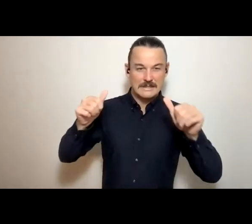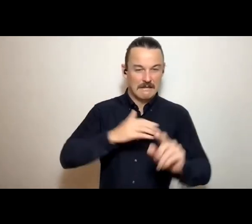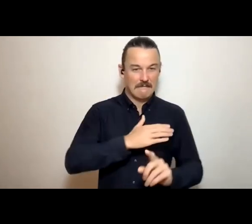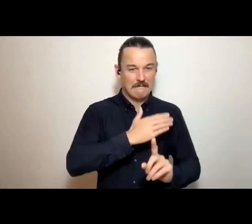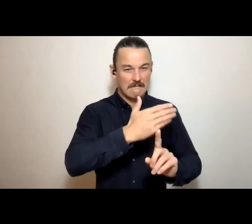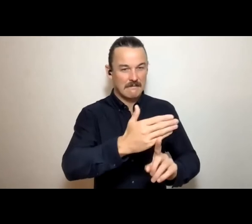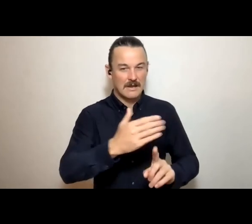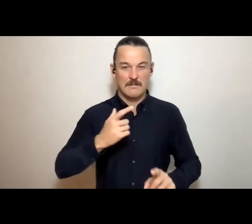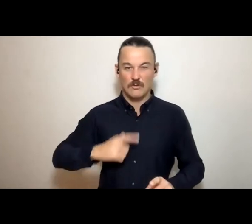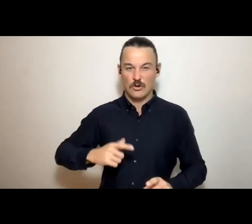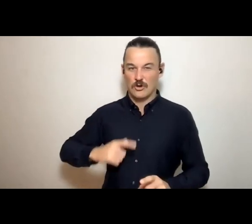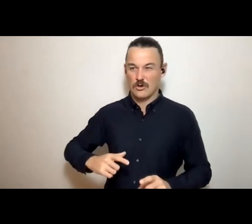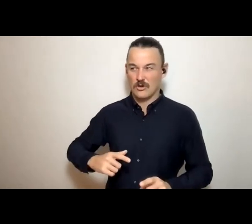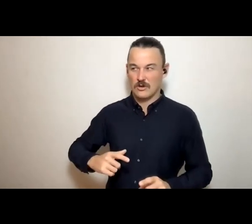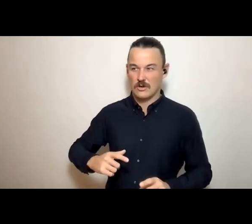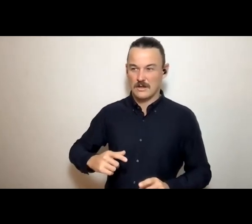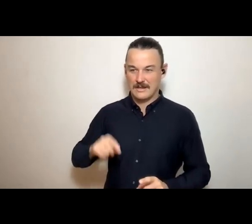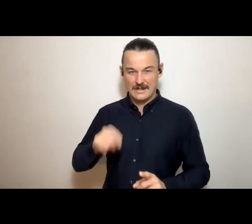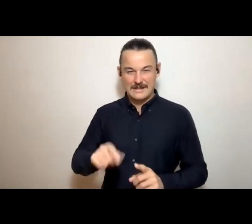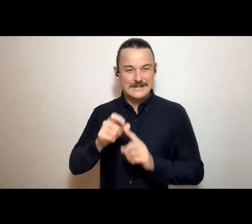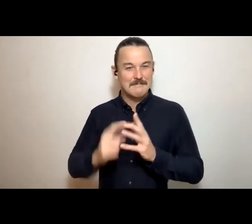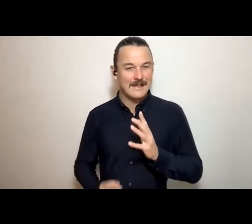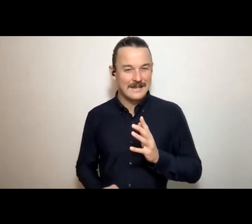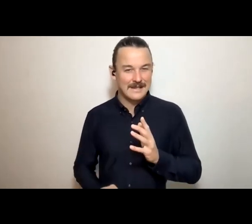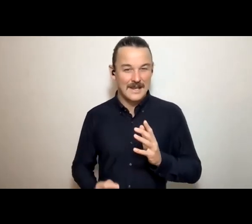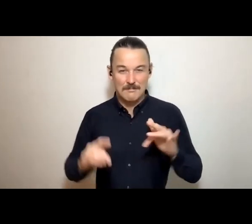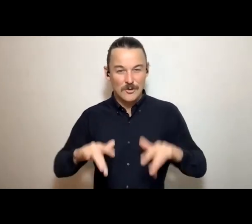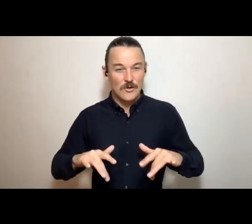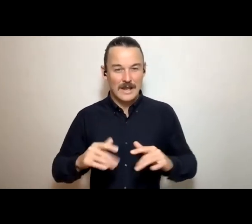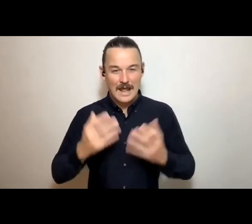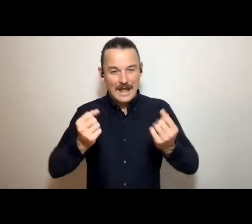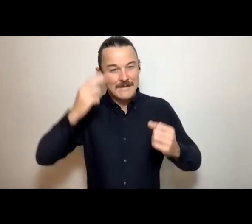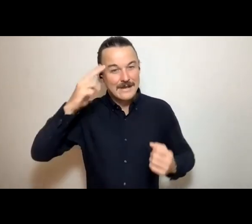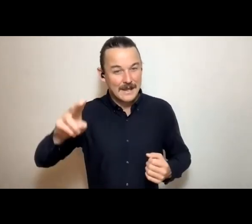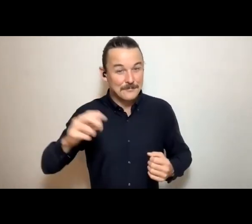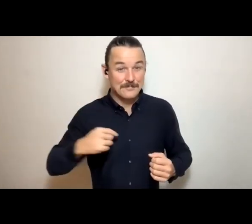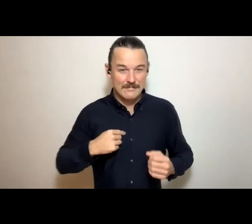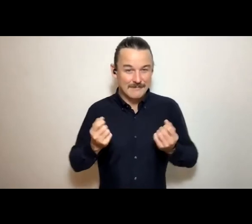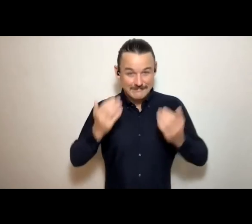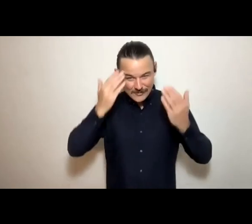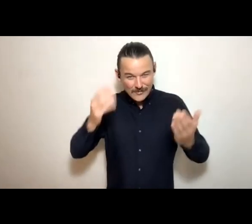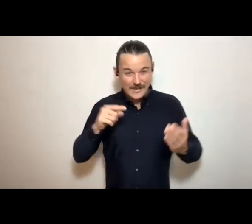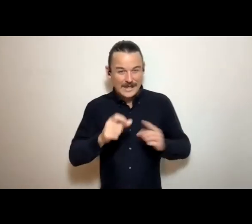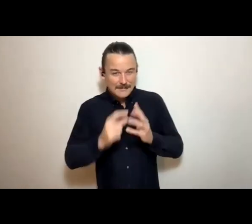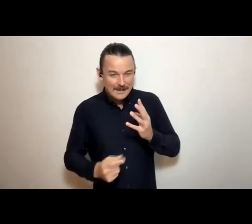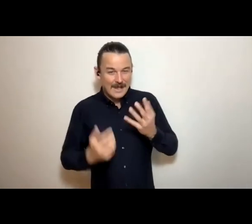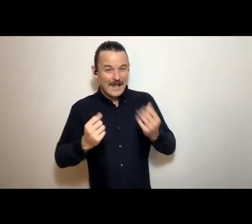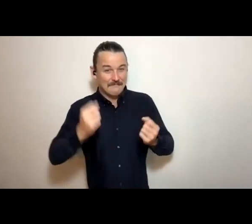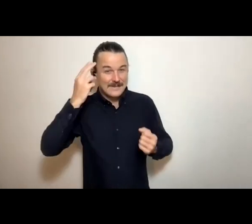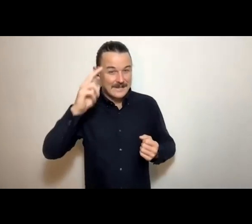that no one had even named yet. And I myself didn't know what its name was, it took me many years before I did